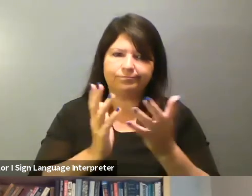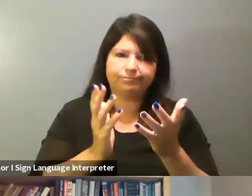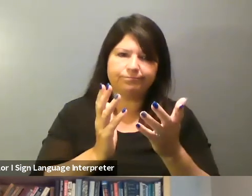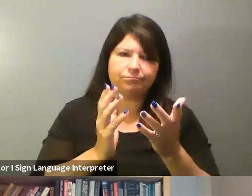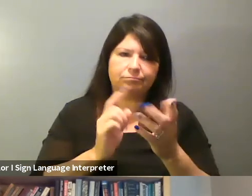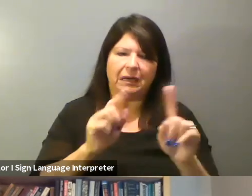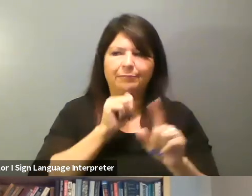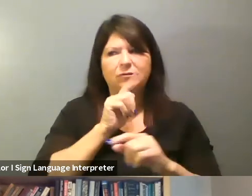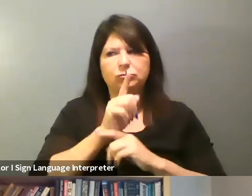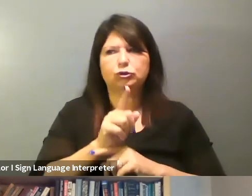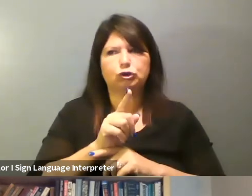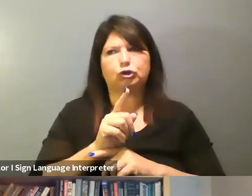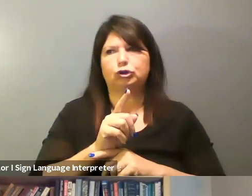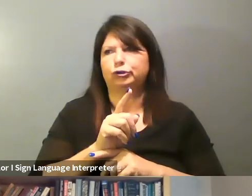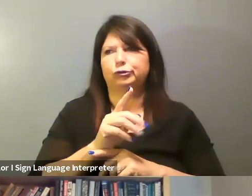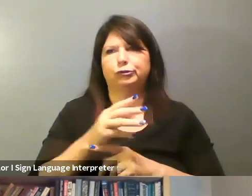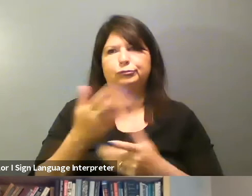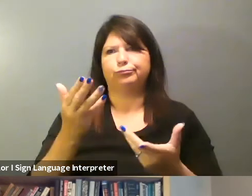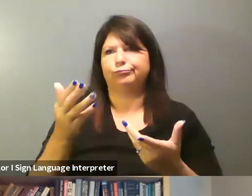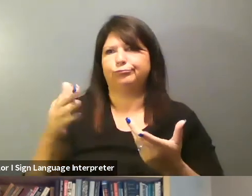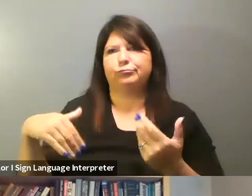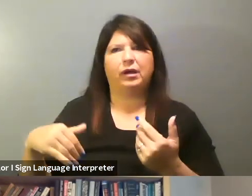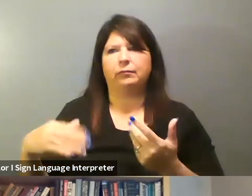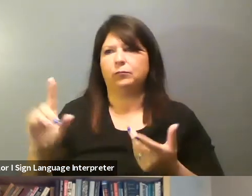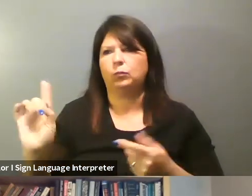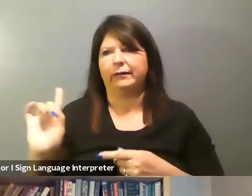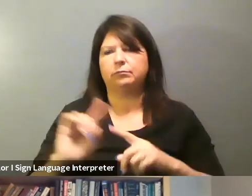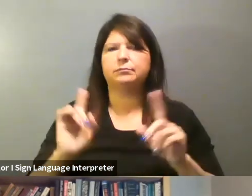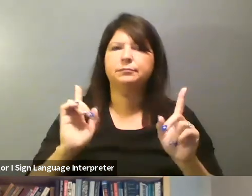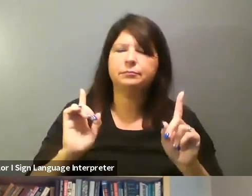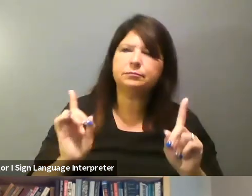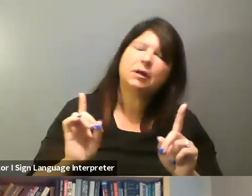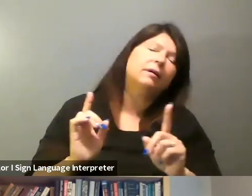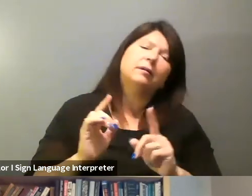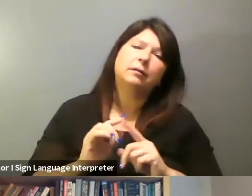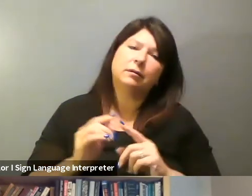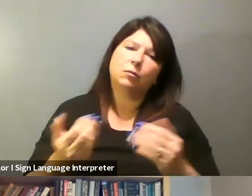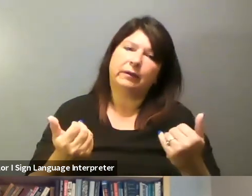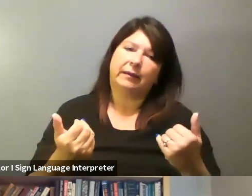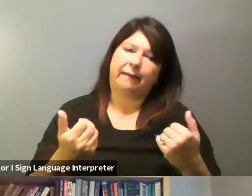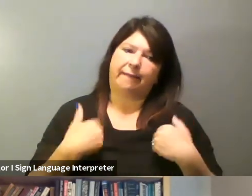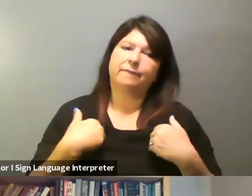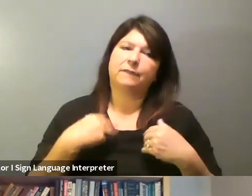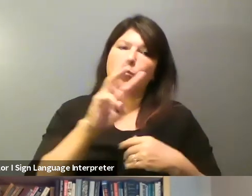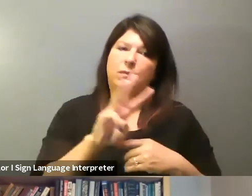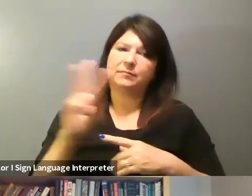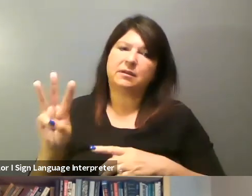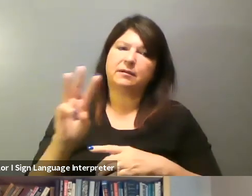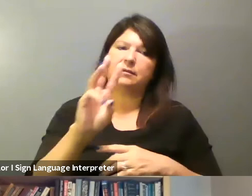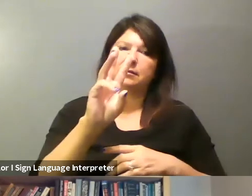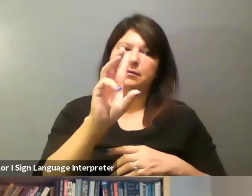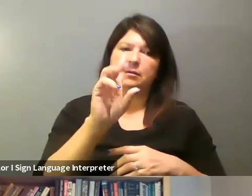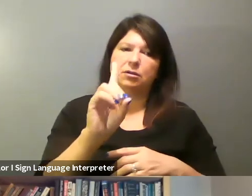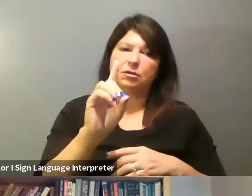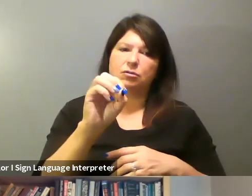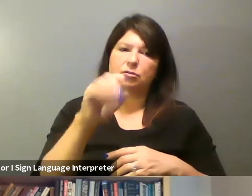what that will be yet at this moment, but if there's a website, dopeisdeath.com, and the production